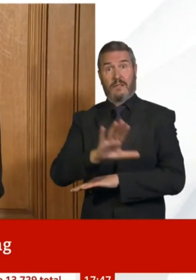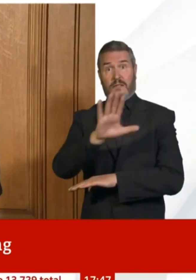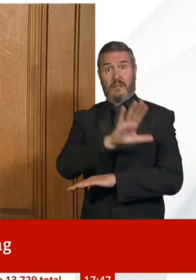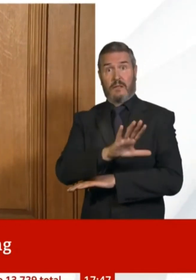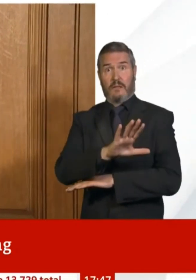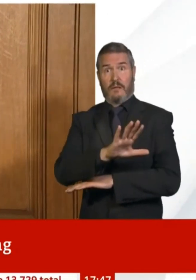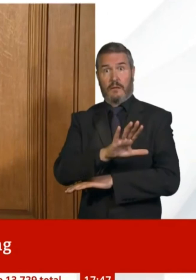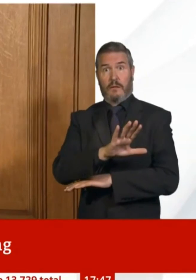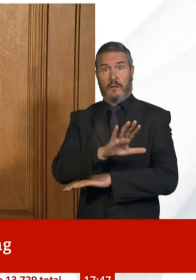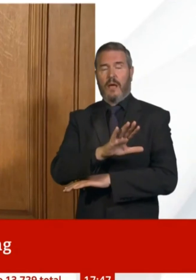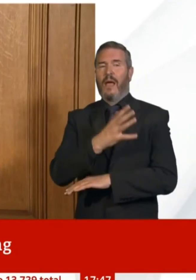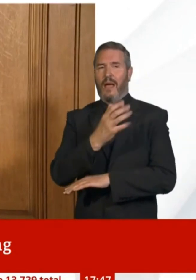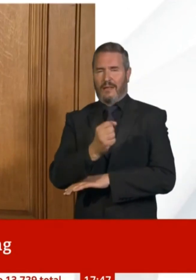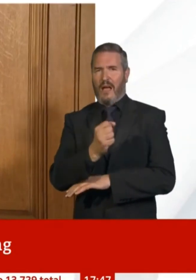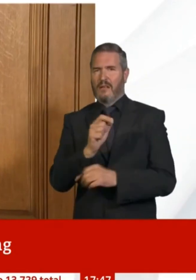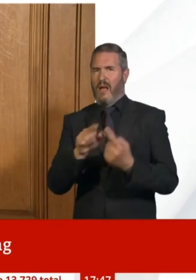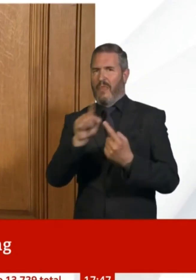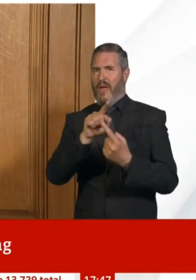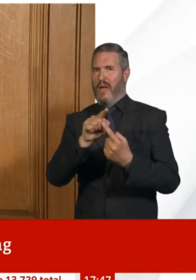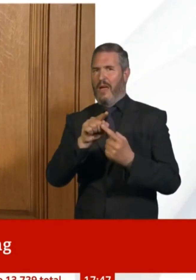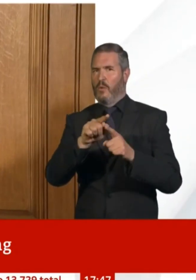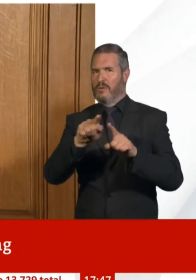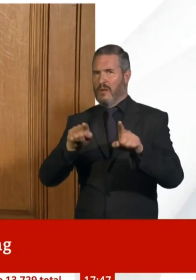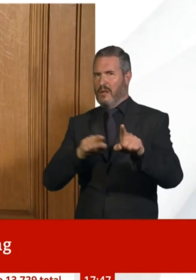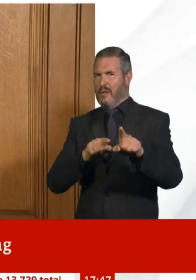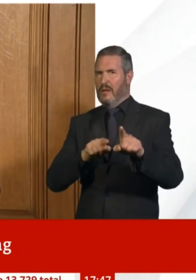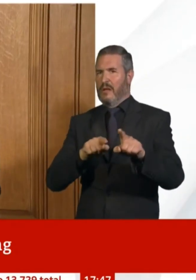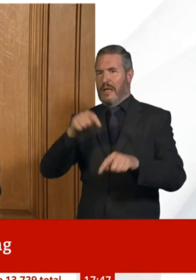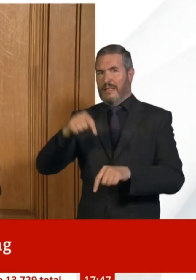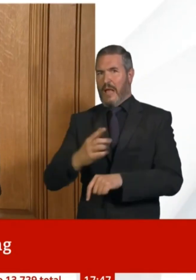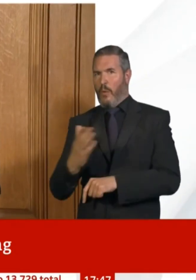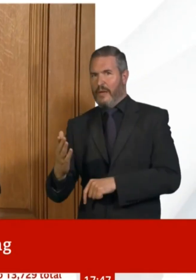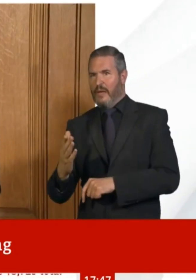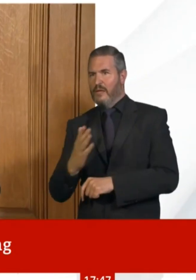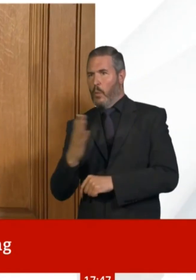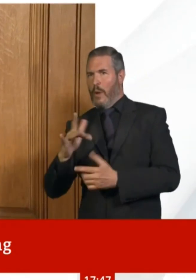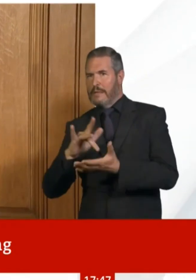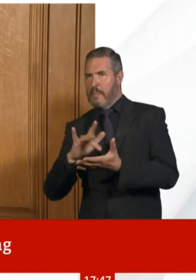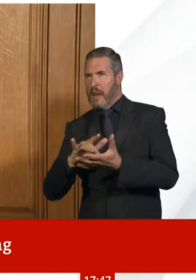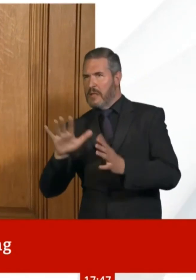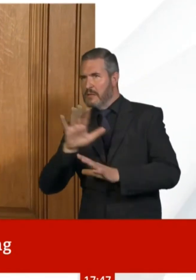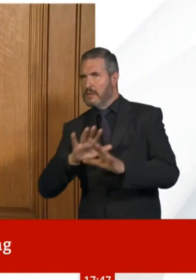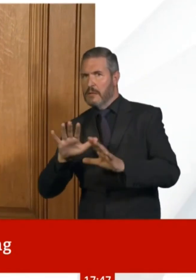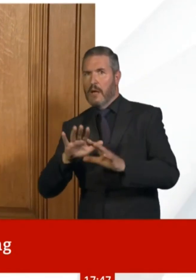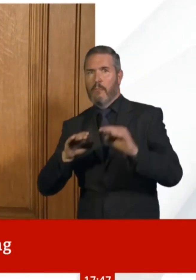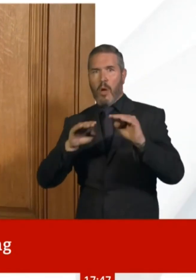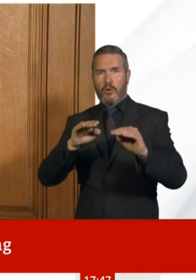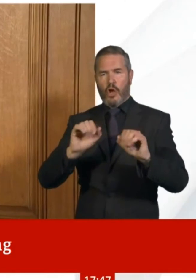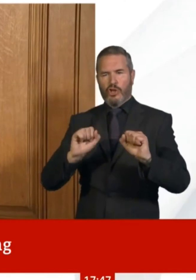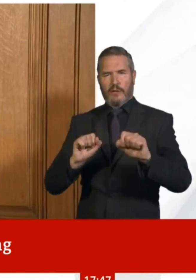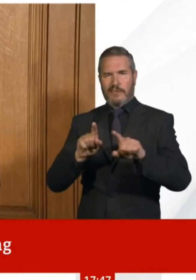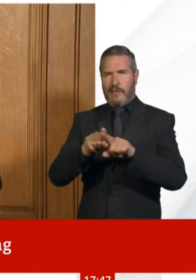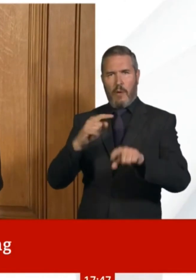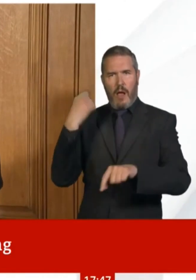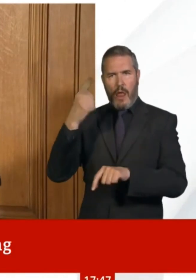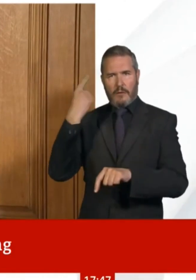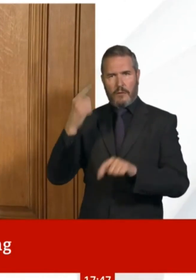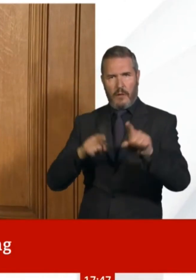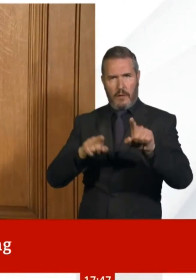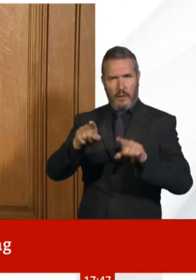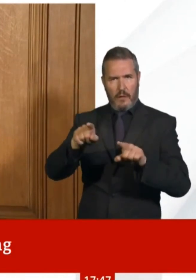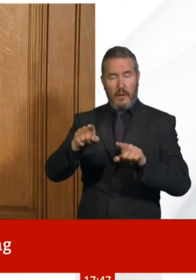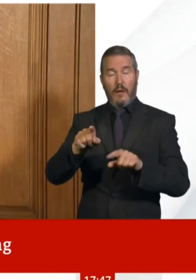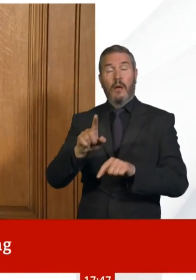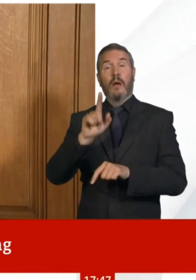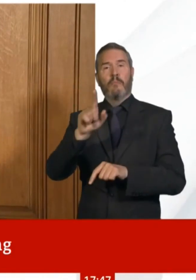tracking several other bits of the country, including the South East and the West Midlands, but below London. And